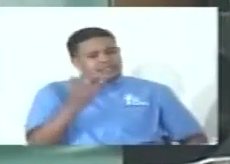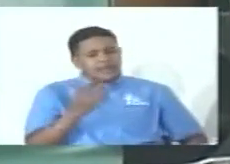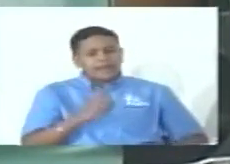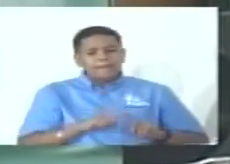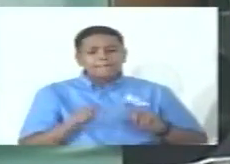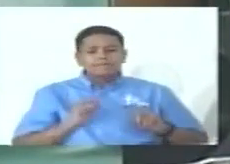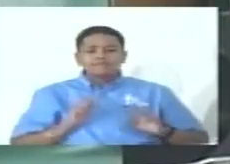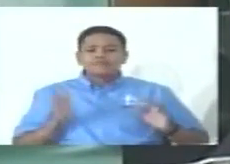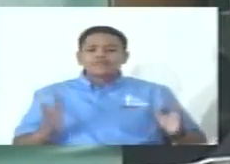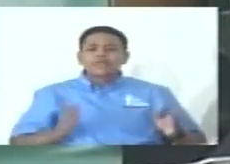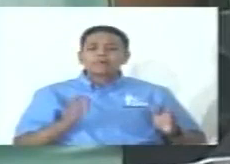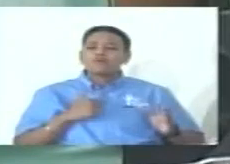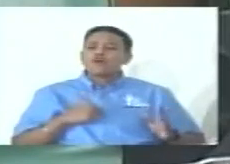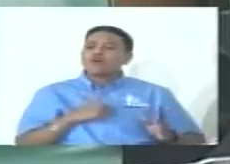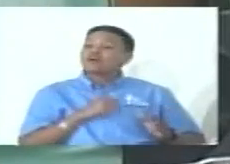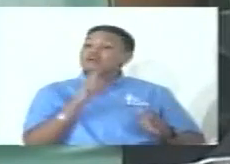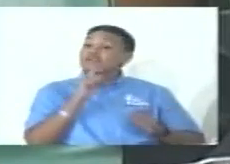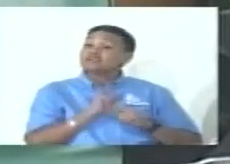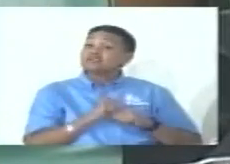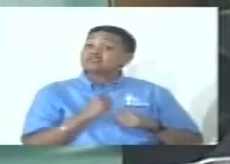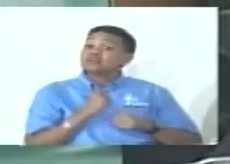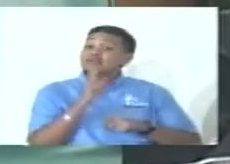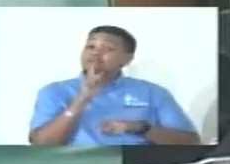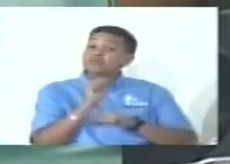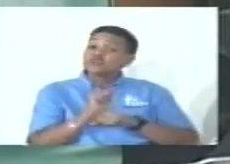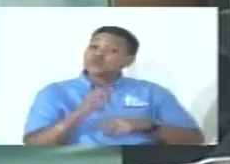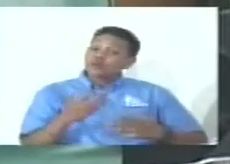us to, one, make sure that